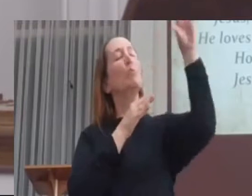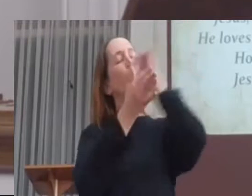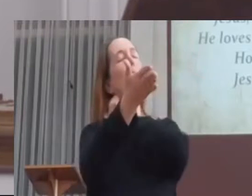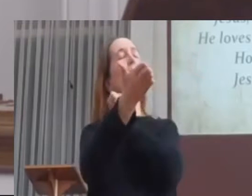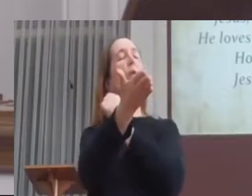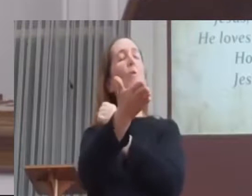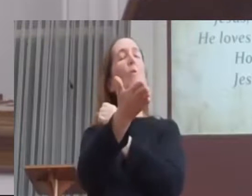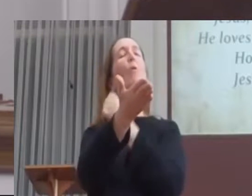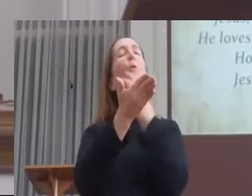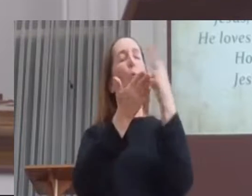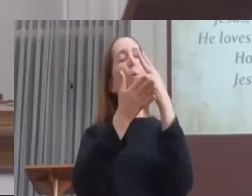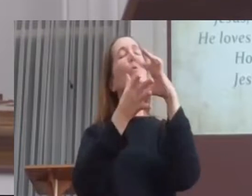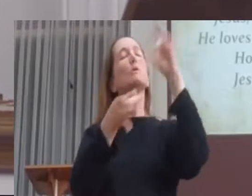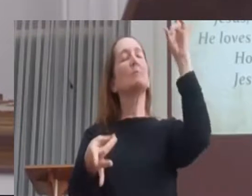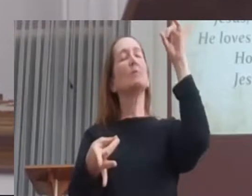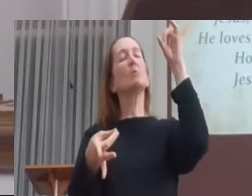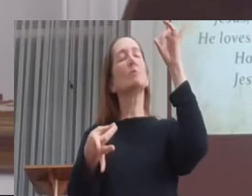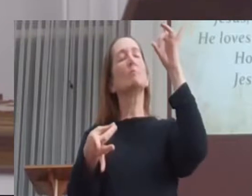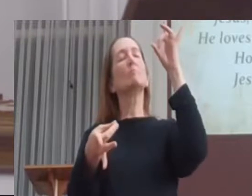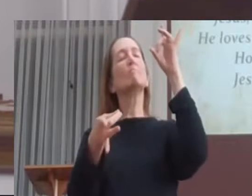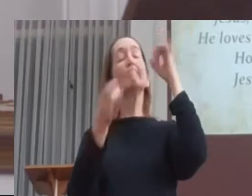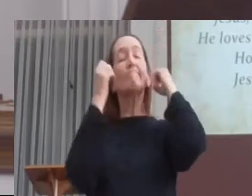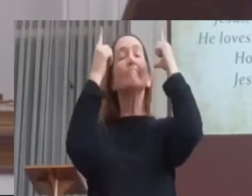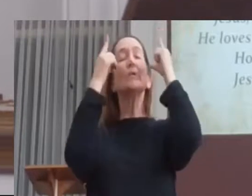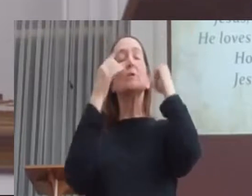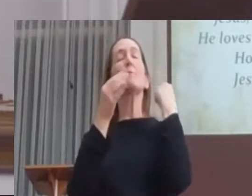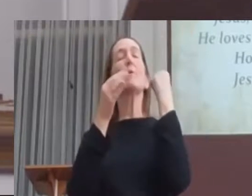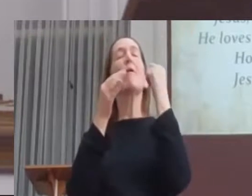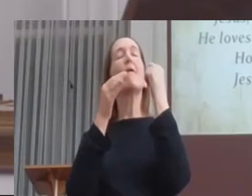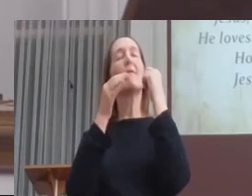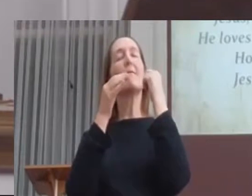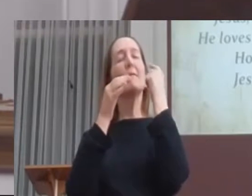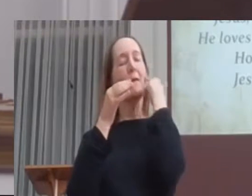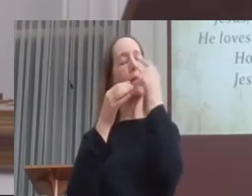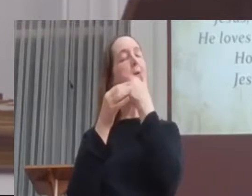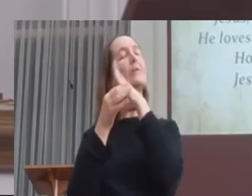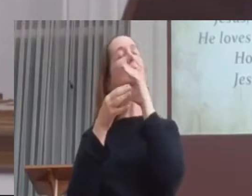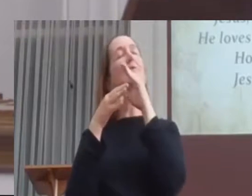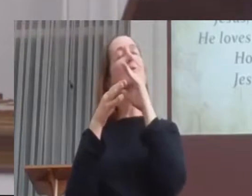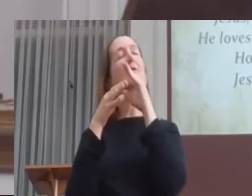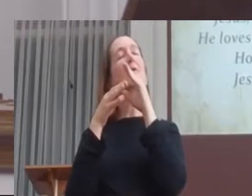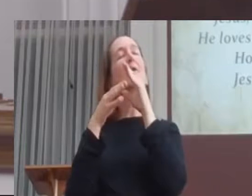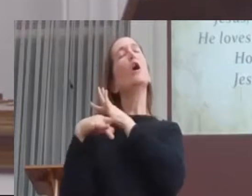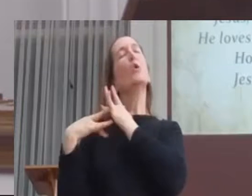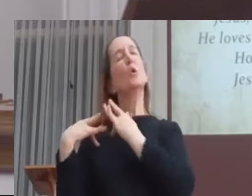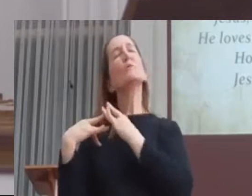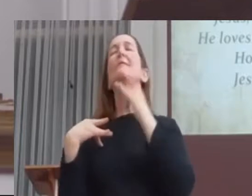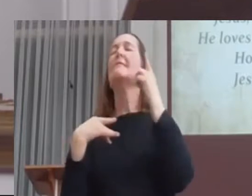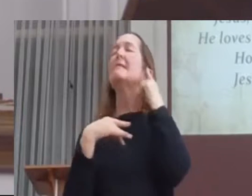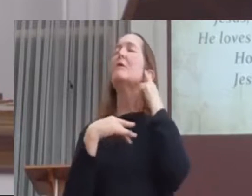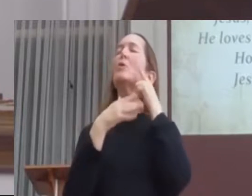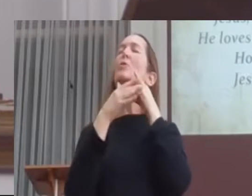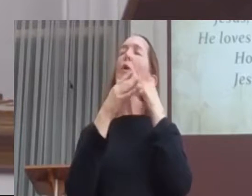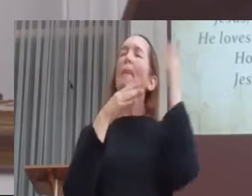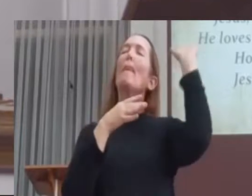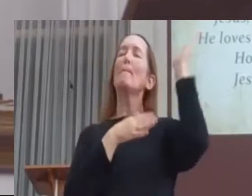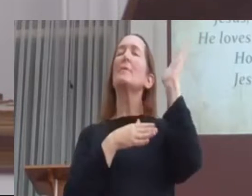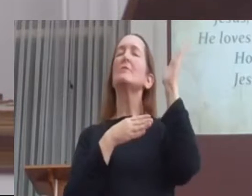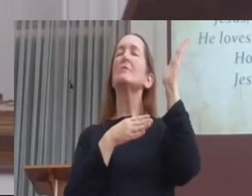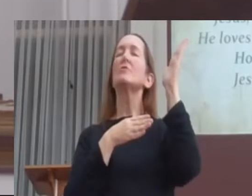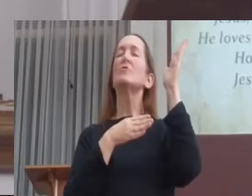can, through your power, Holy Spirit, Father, that you would open our eyes, open our hearts to